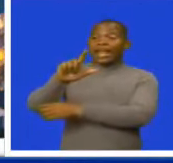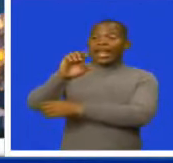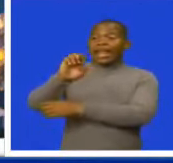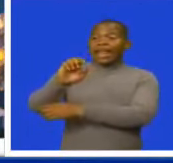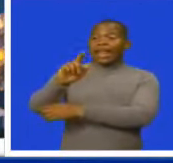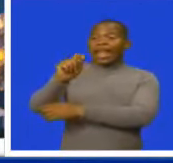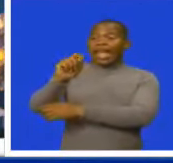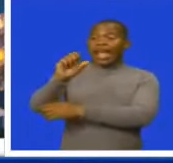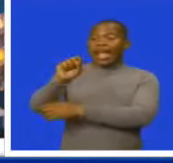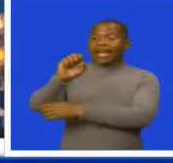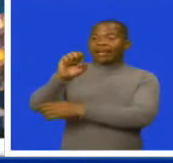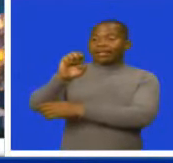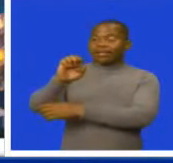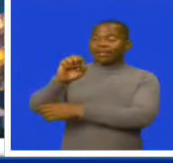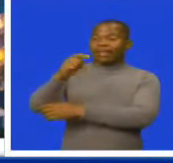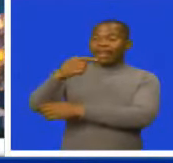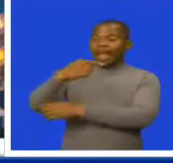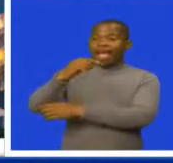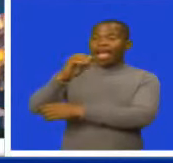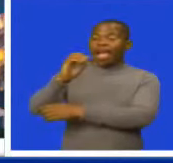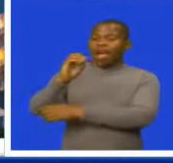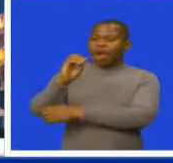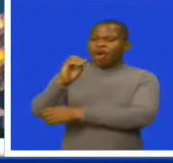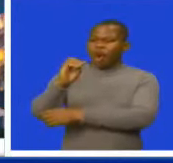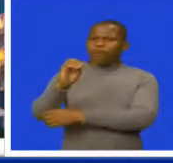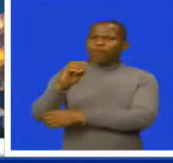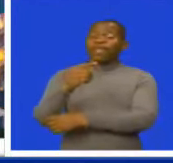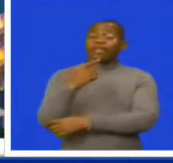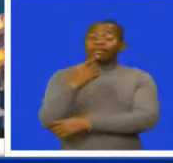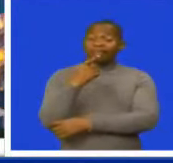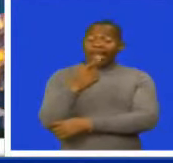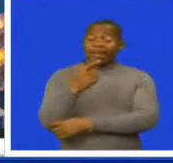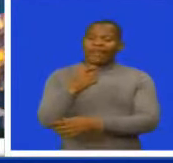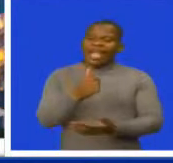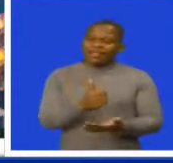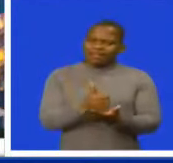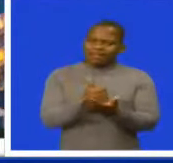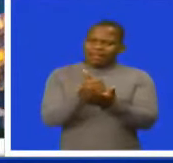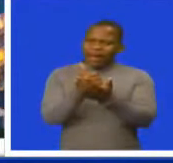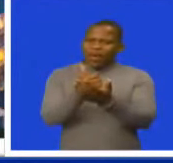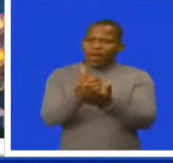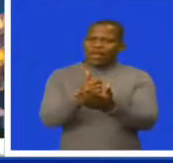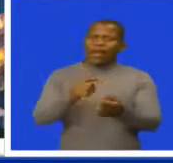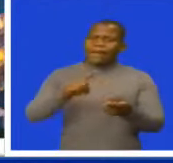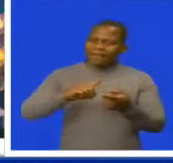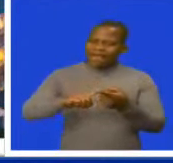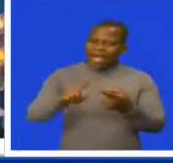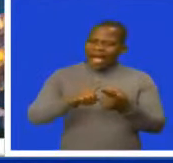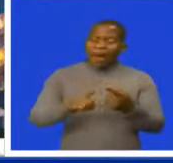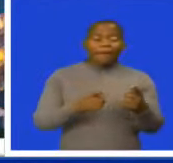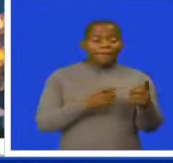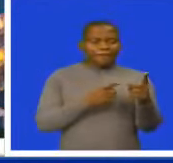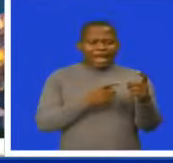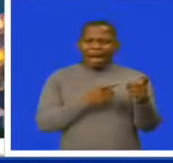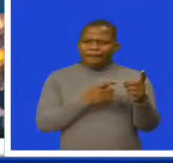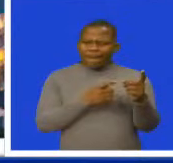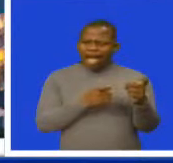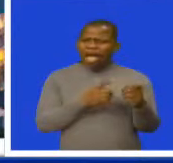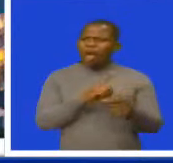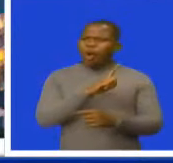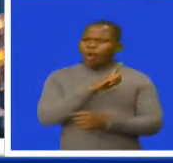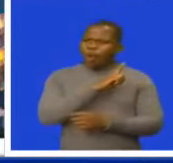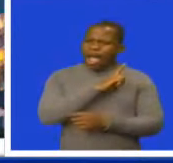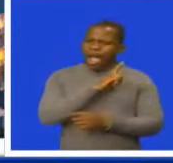kahle kwetibhamu. Ndlandla ke bekakhuluma nakusukunyiswa indzebe yalonyaka lesekelwe ngemali lengu 15,000